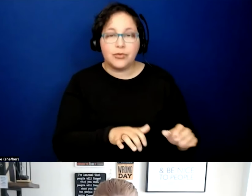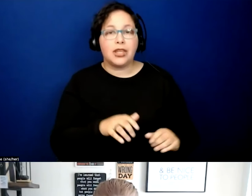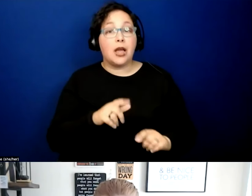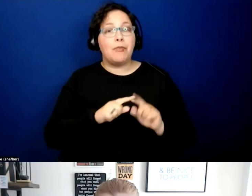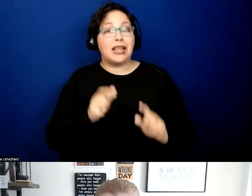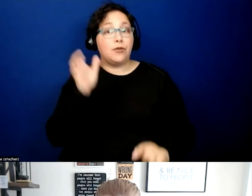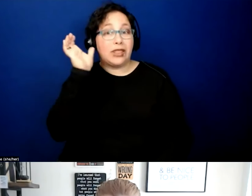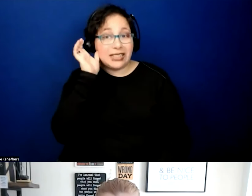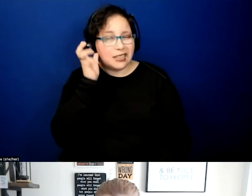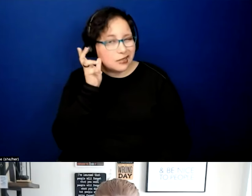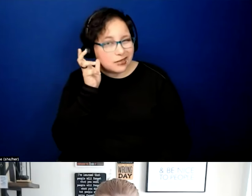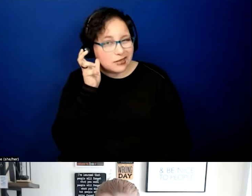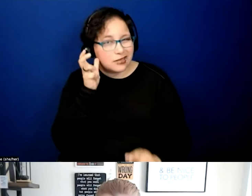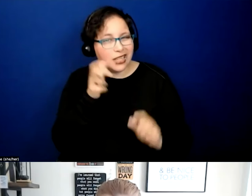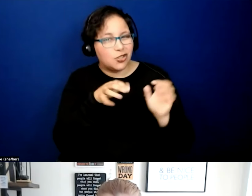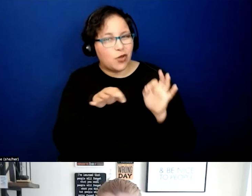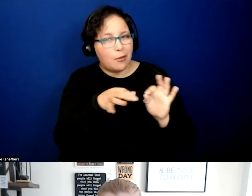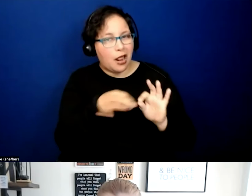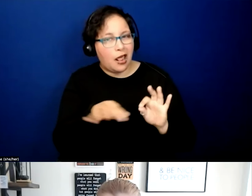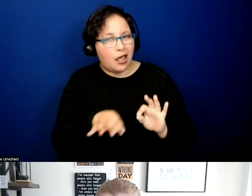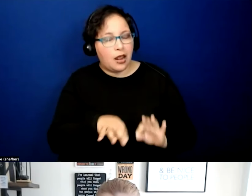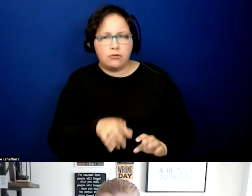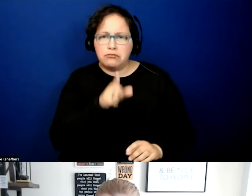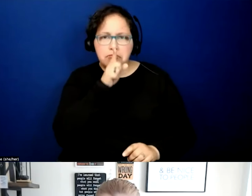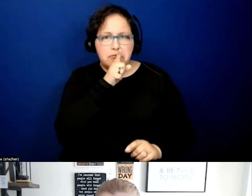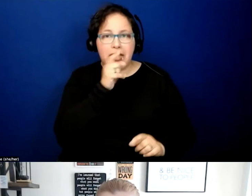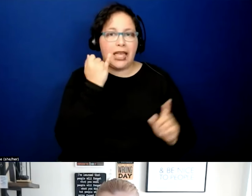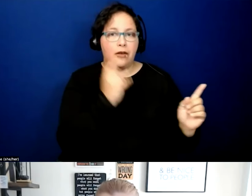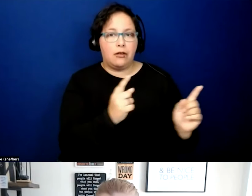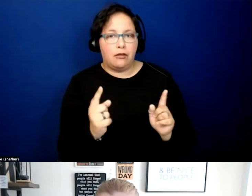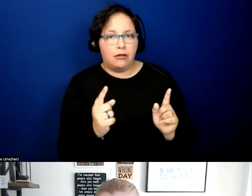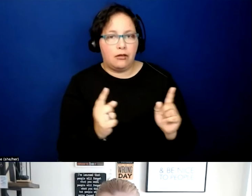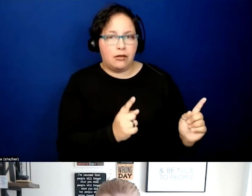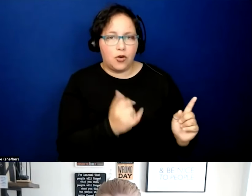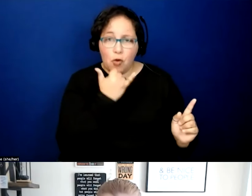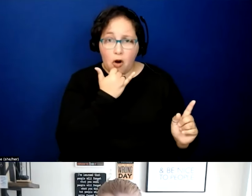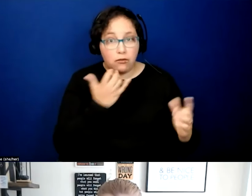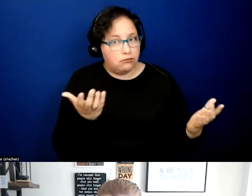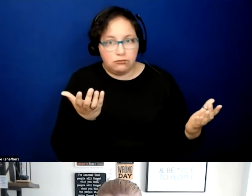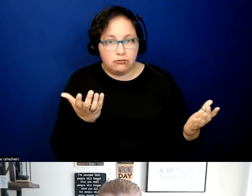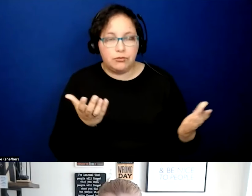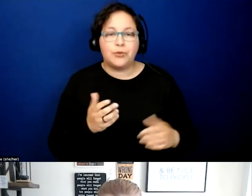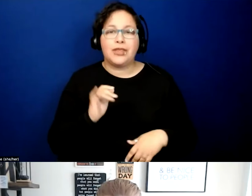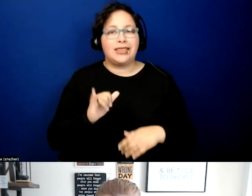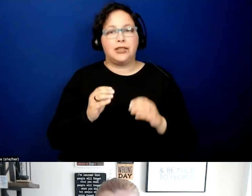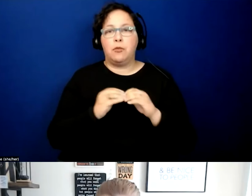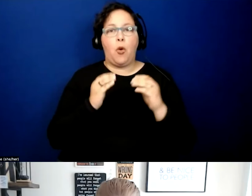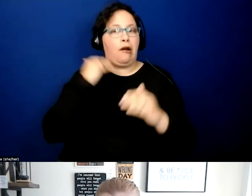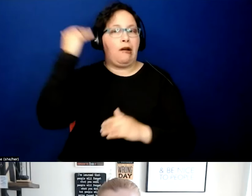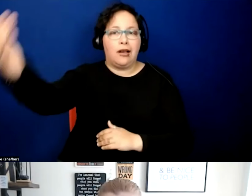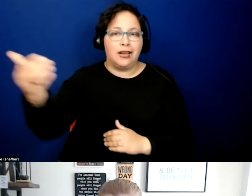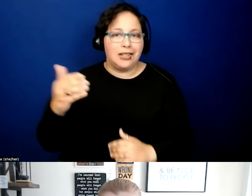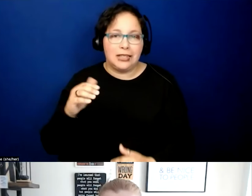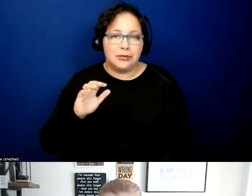listening to it. And that's like something that I think that goes way beyond like the p5.js project. It goes into